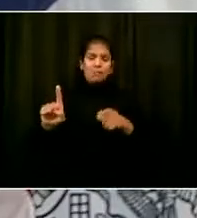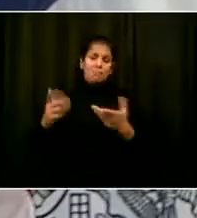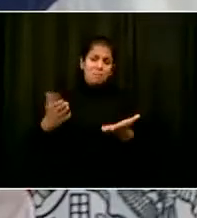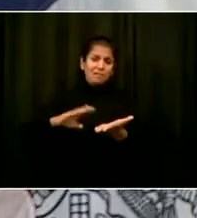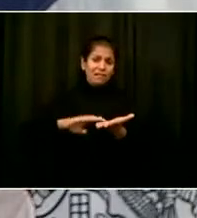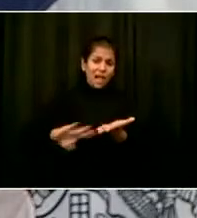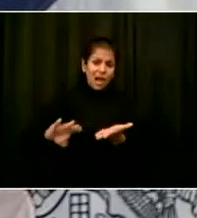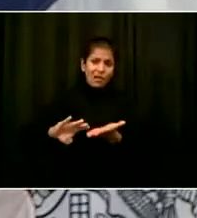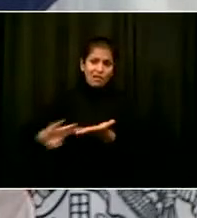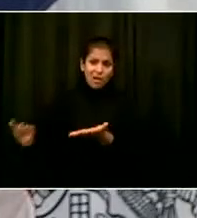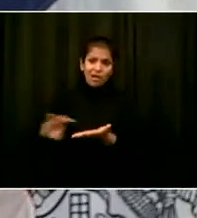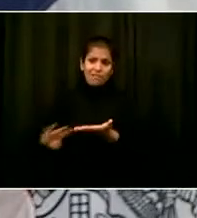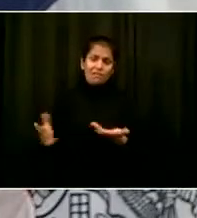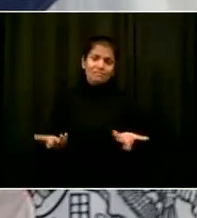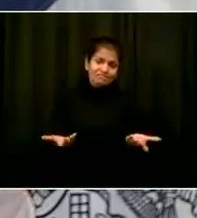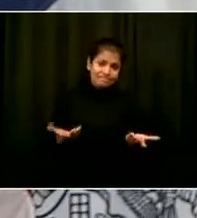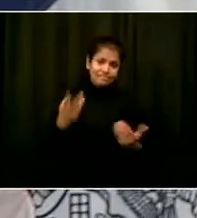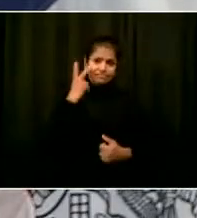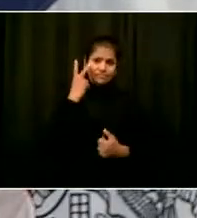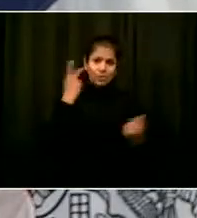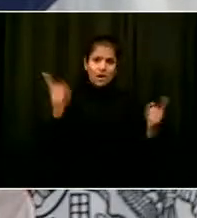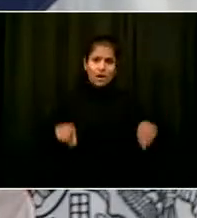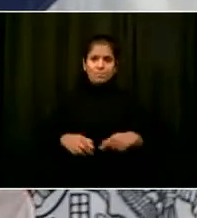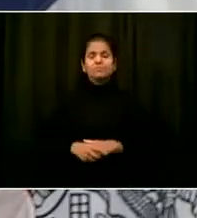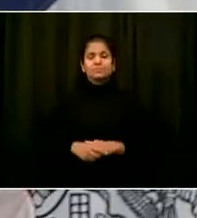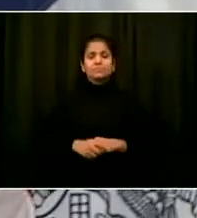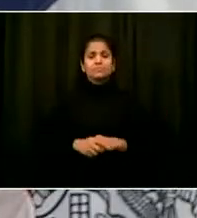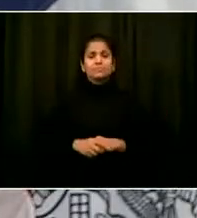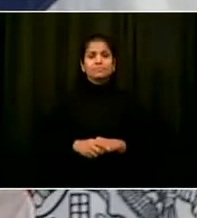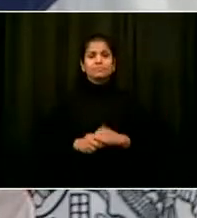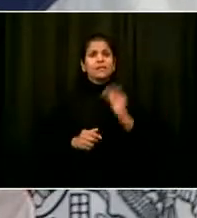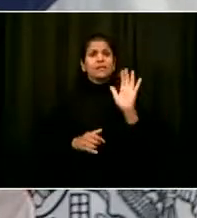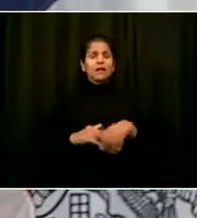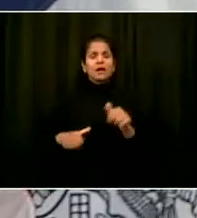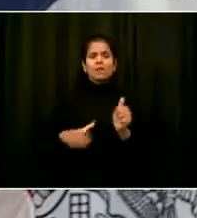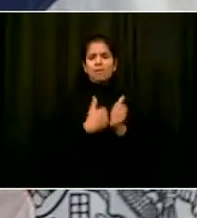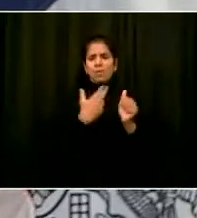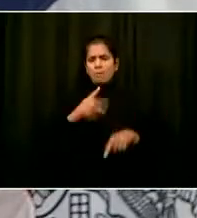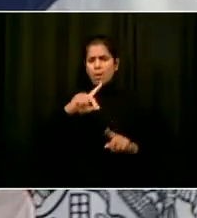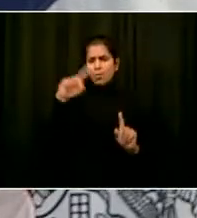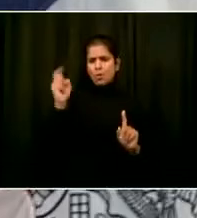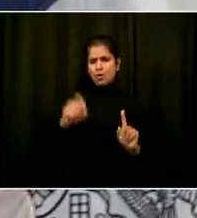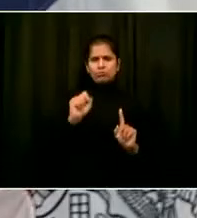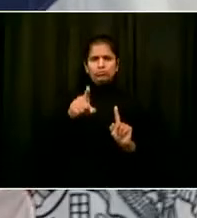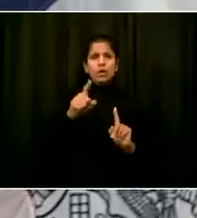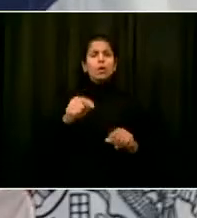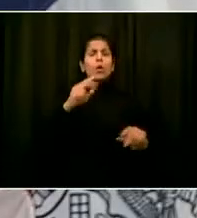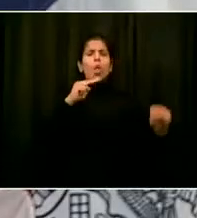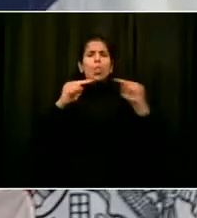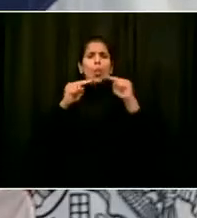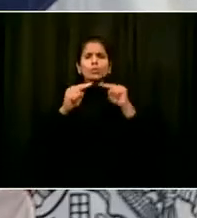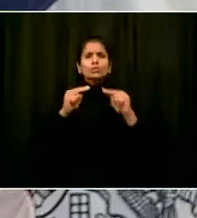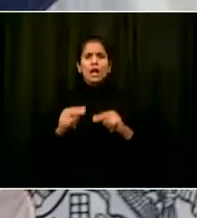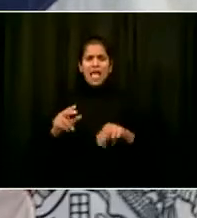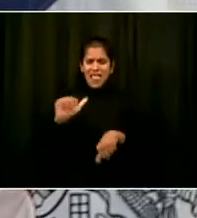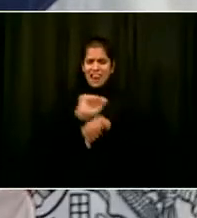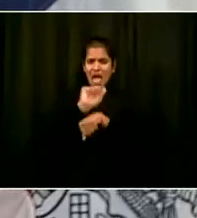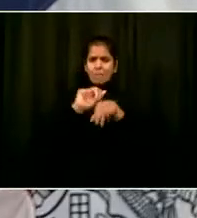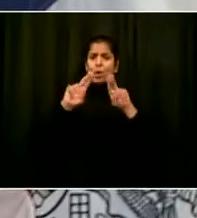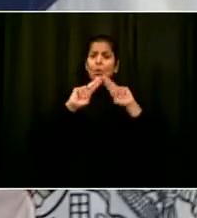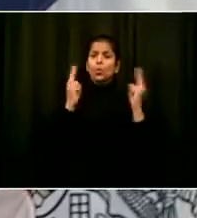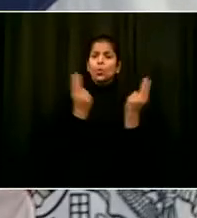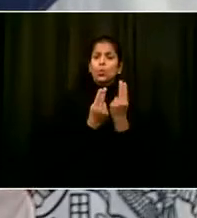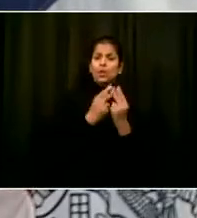terms of the labor deals um what do you say to critics who say that um you're kicking those costs uh down the road that you're kicking the can down the